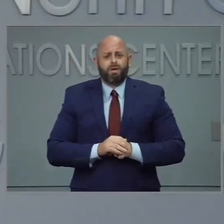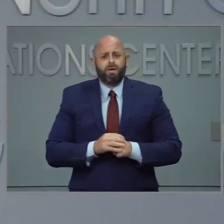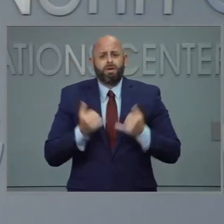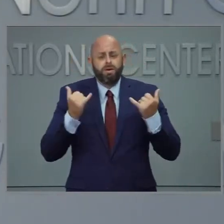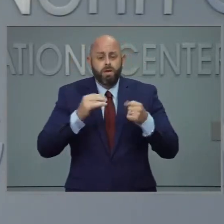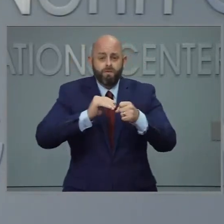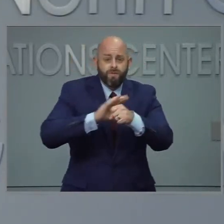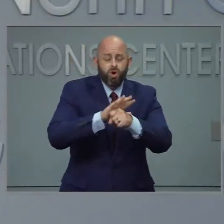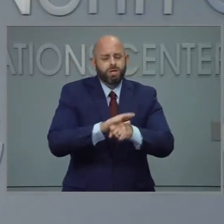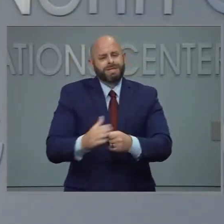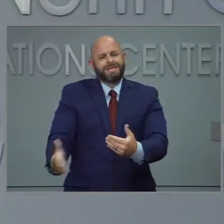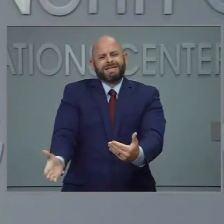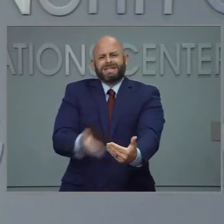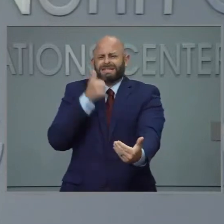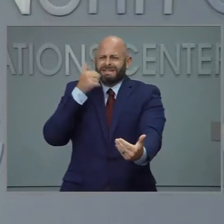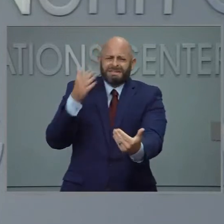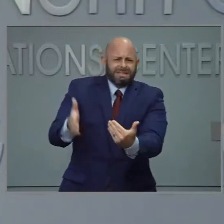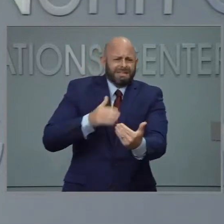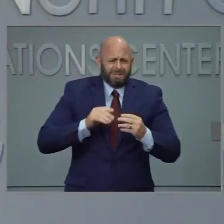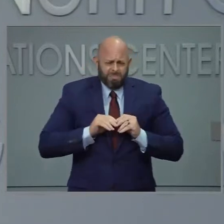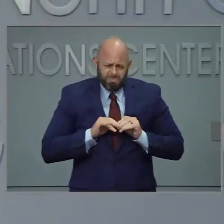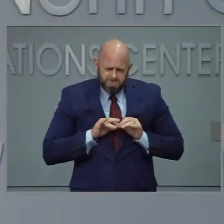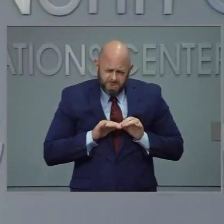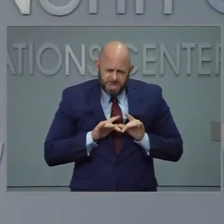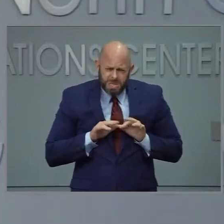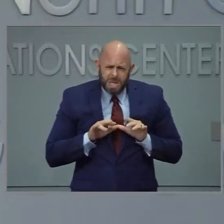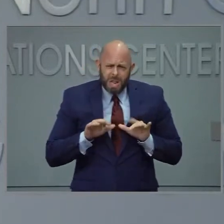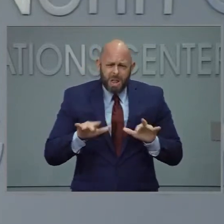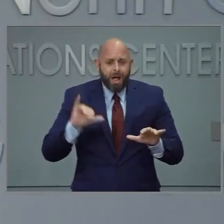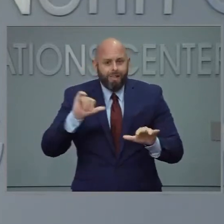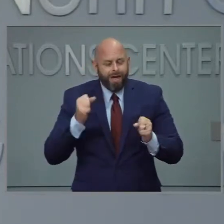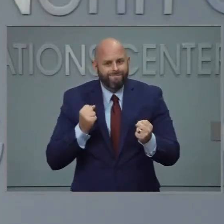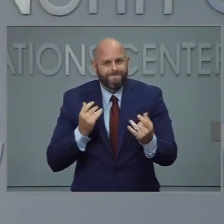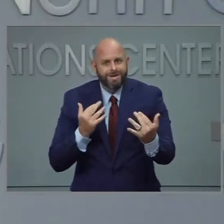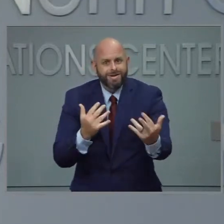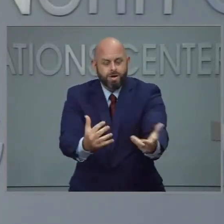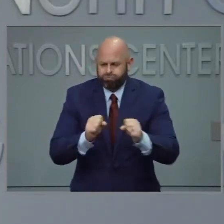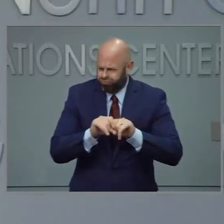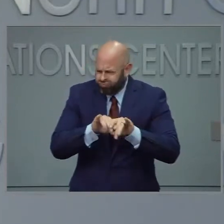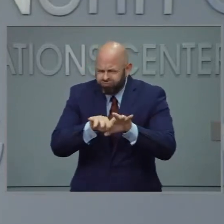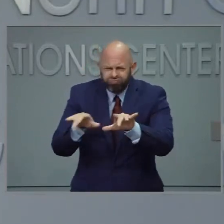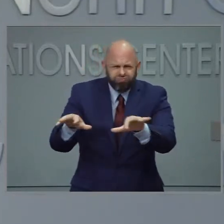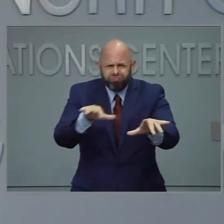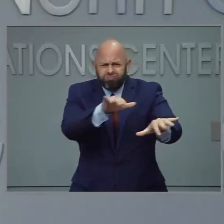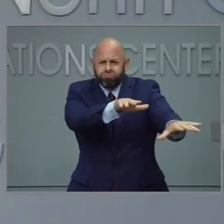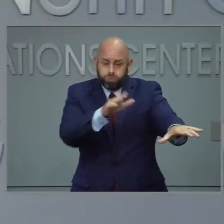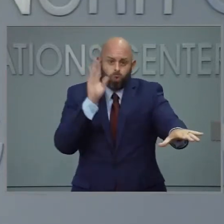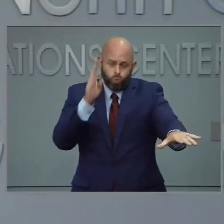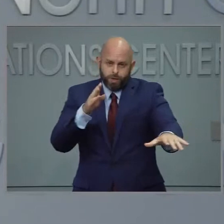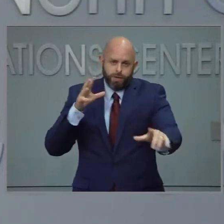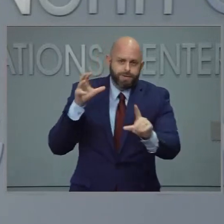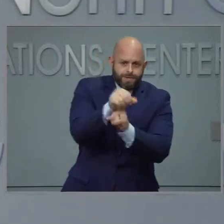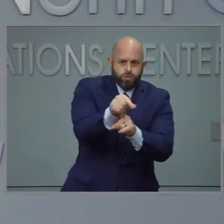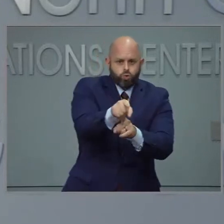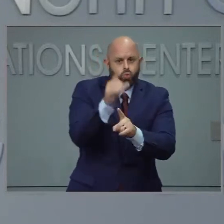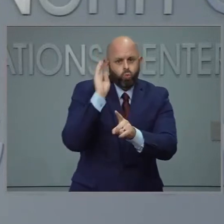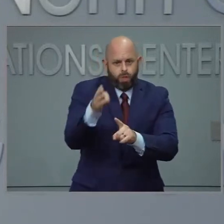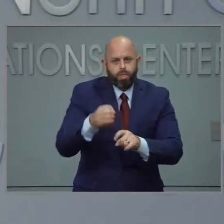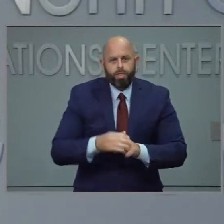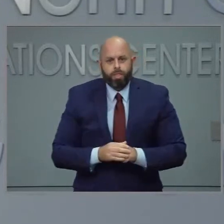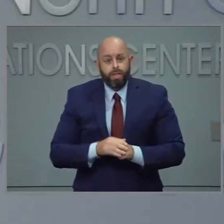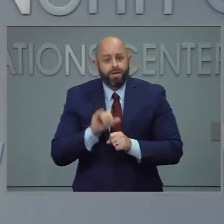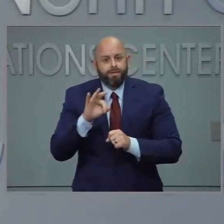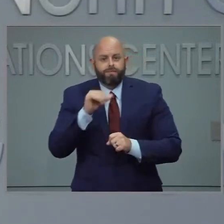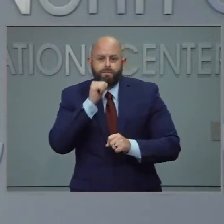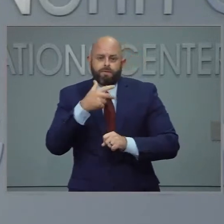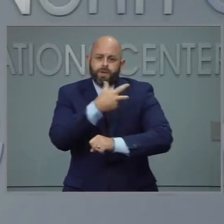more contagious and spreading fast, and it'll find you if you're unvaccinated. I'll now ask